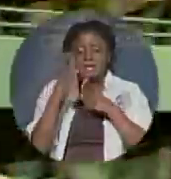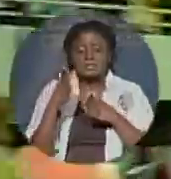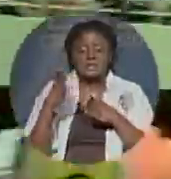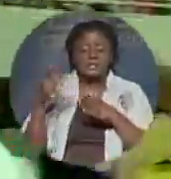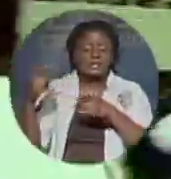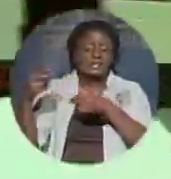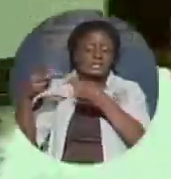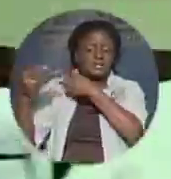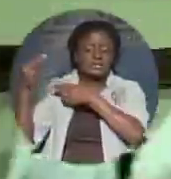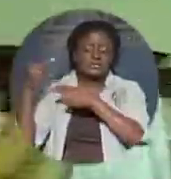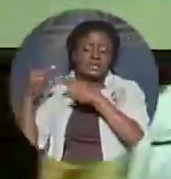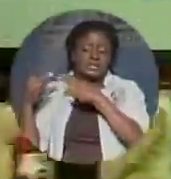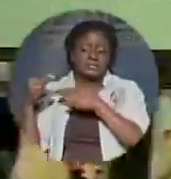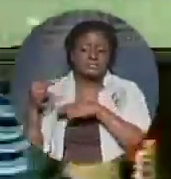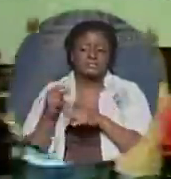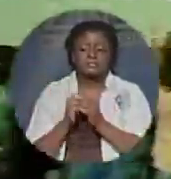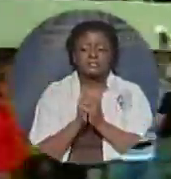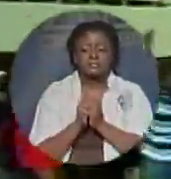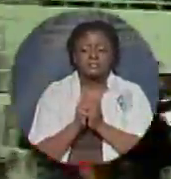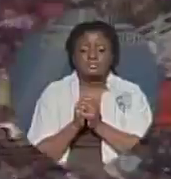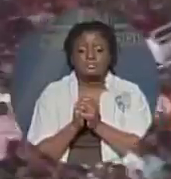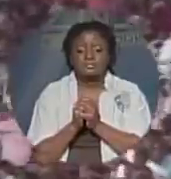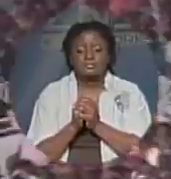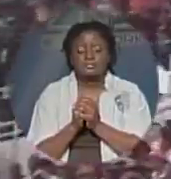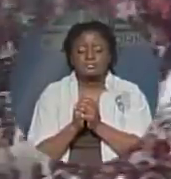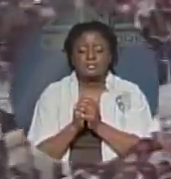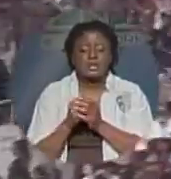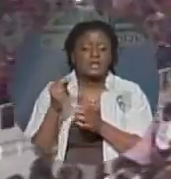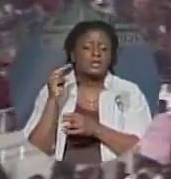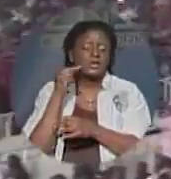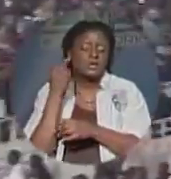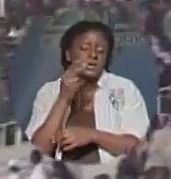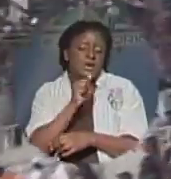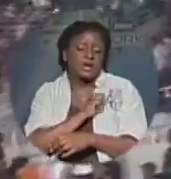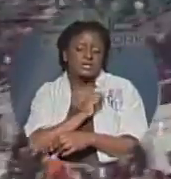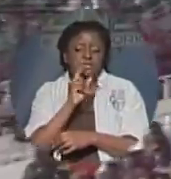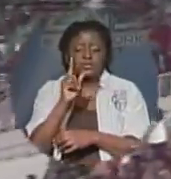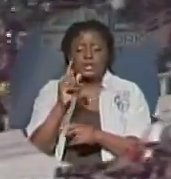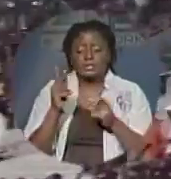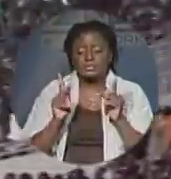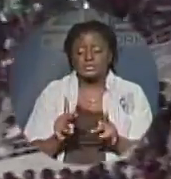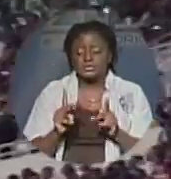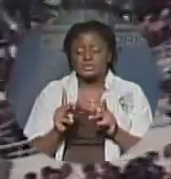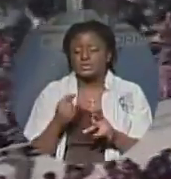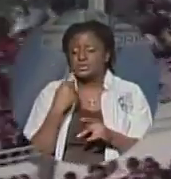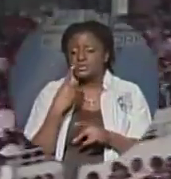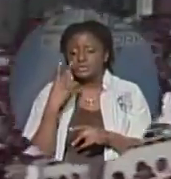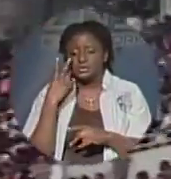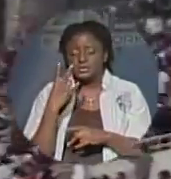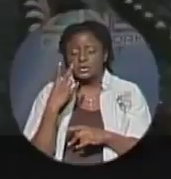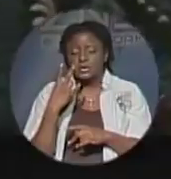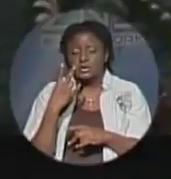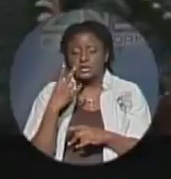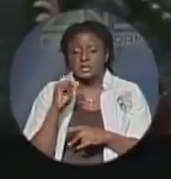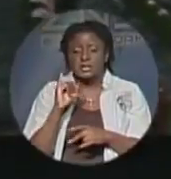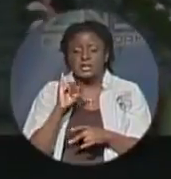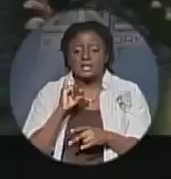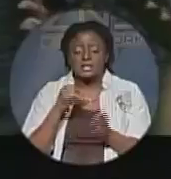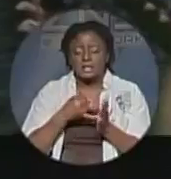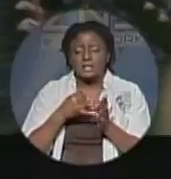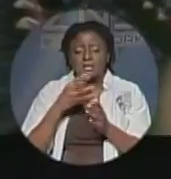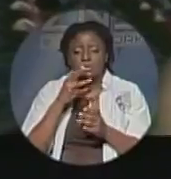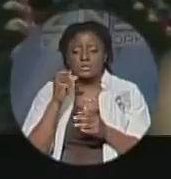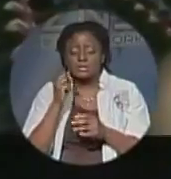than 15,000 spectators who witnessed a once-in-a-lifetime event. It was just fabulous being here tonight. You know, I